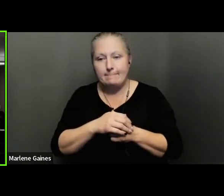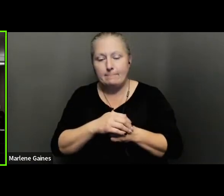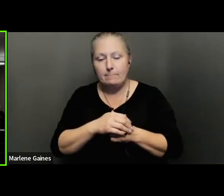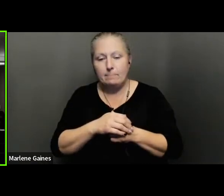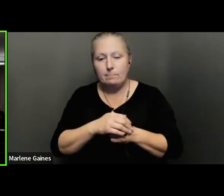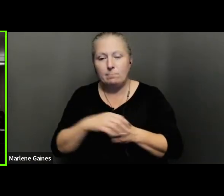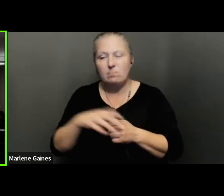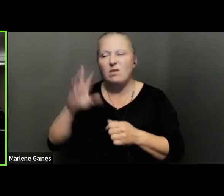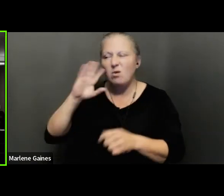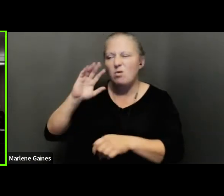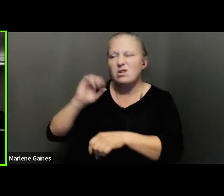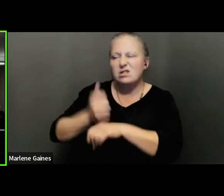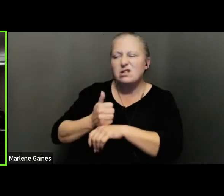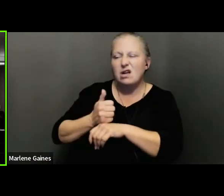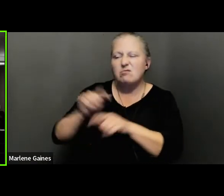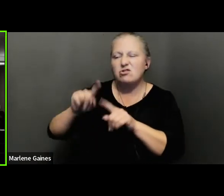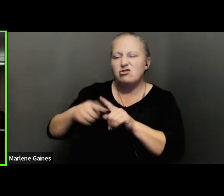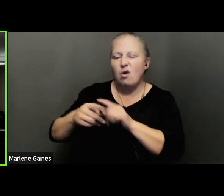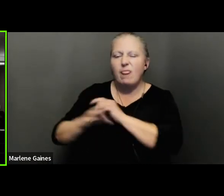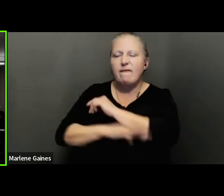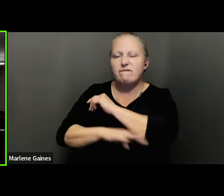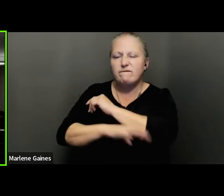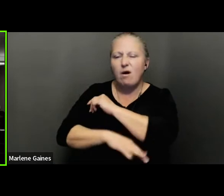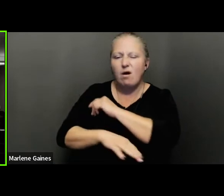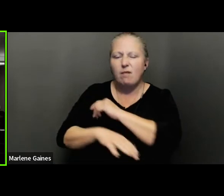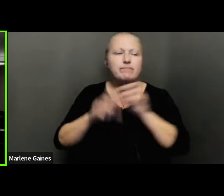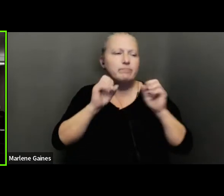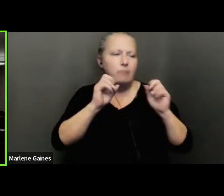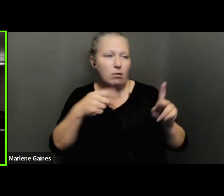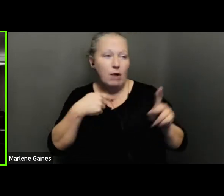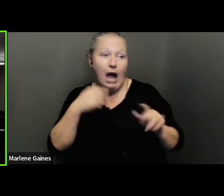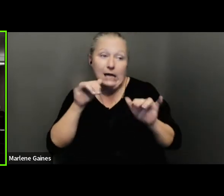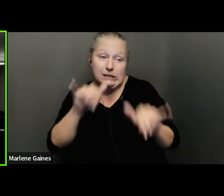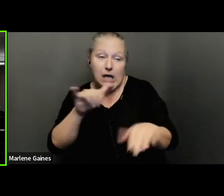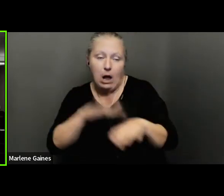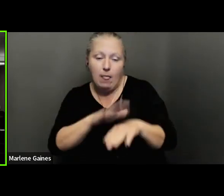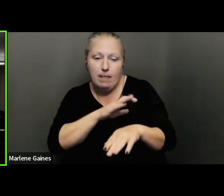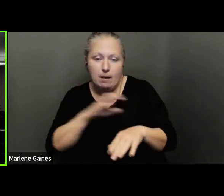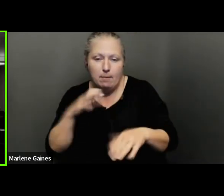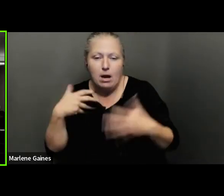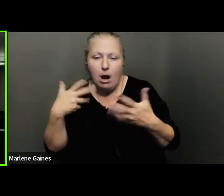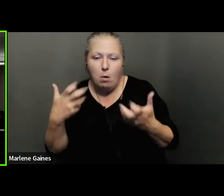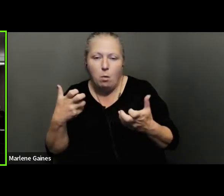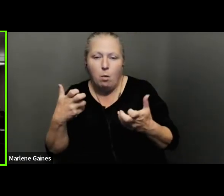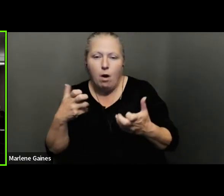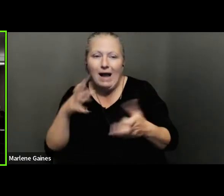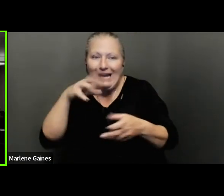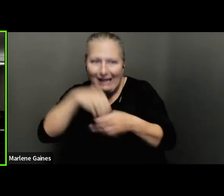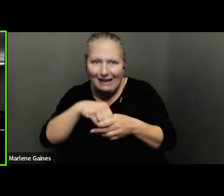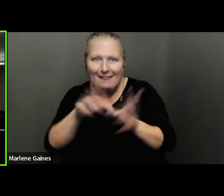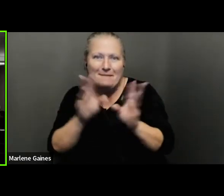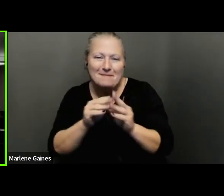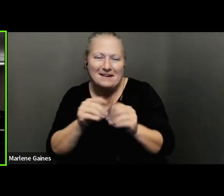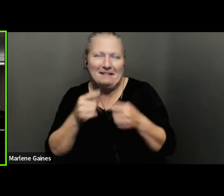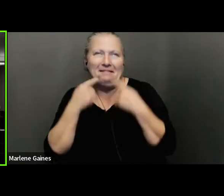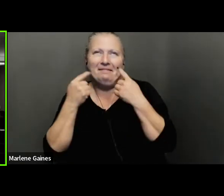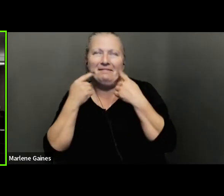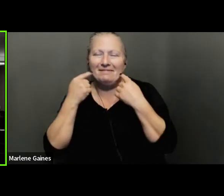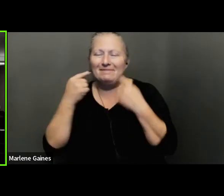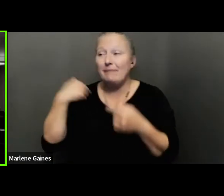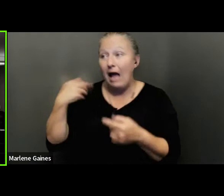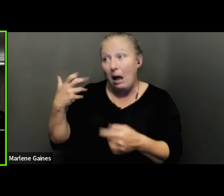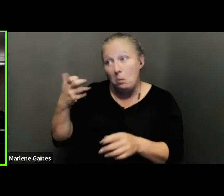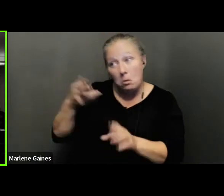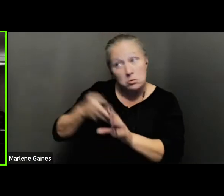Yeah, we'll set that up starting for the fall. Yeah. So I'd like to stay on that committee so I can be in a meeting. I would like to